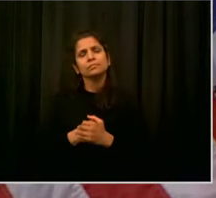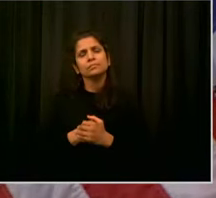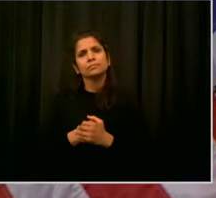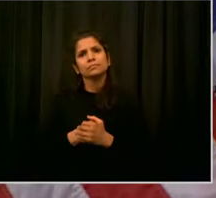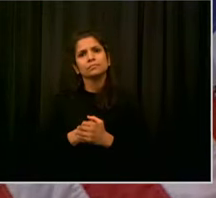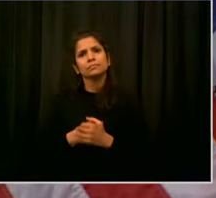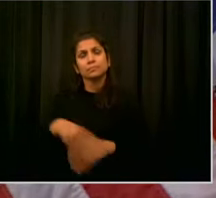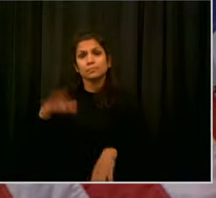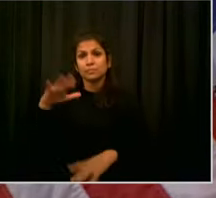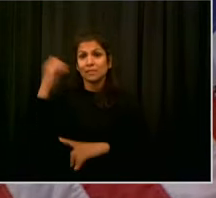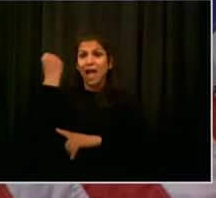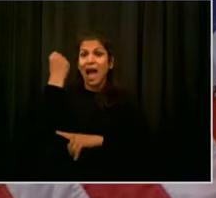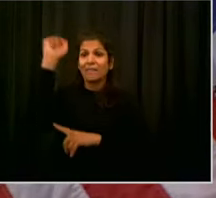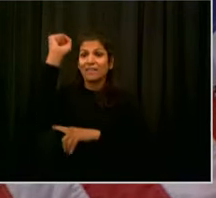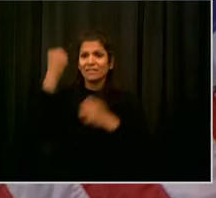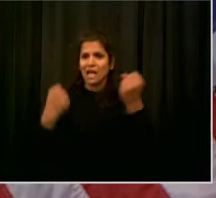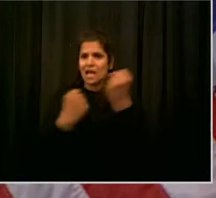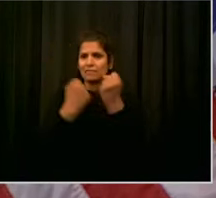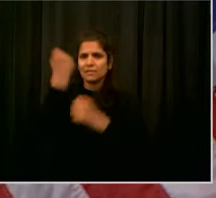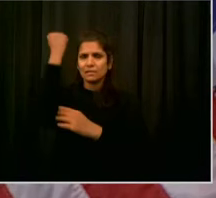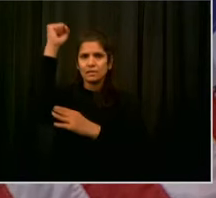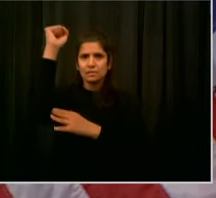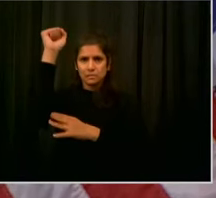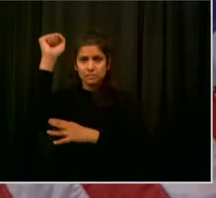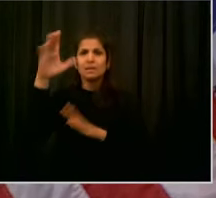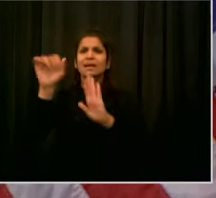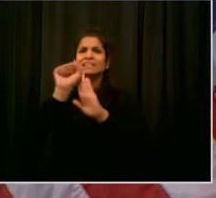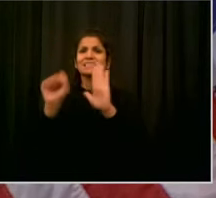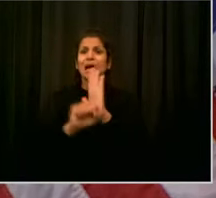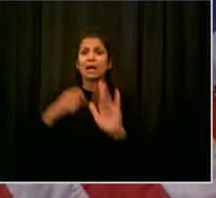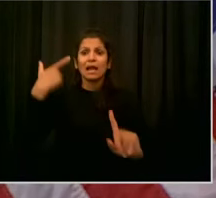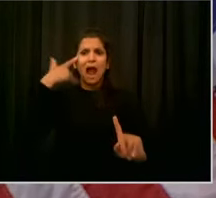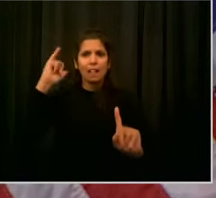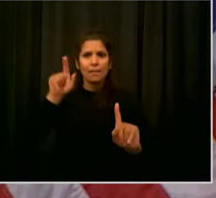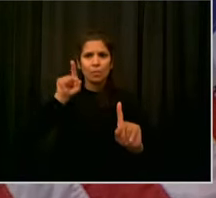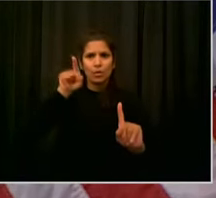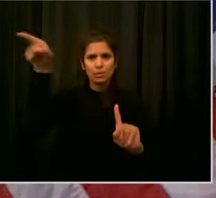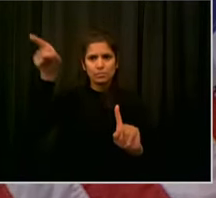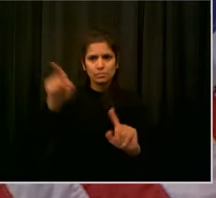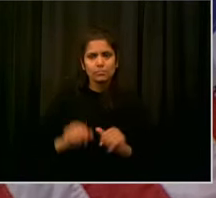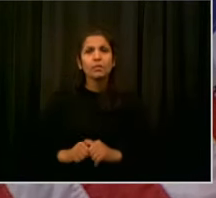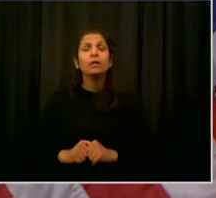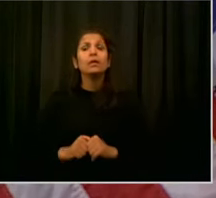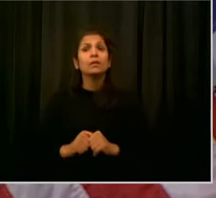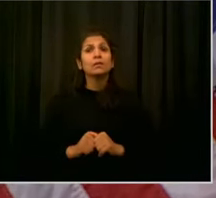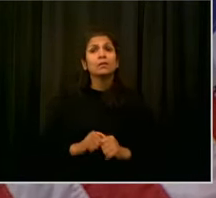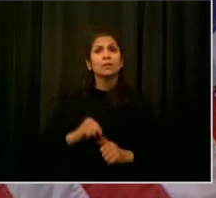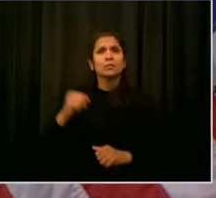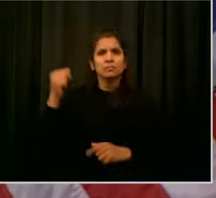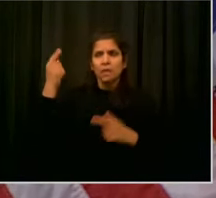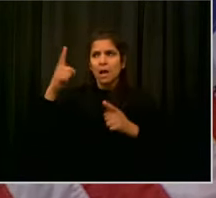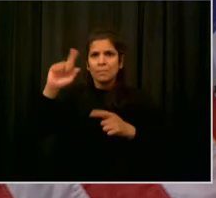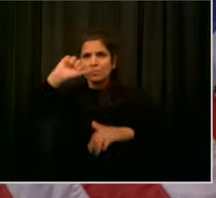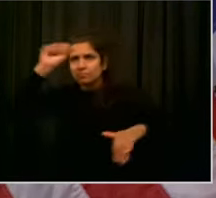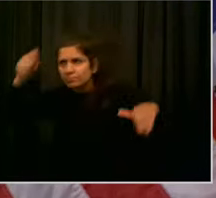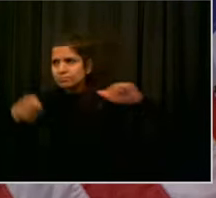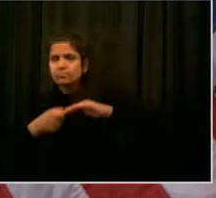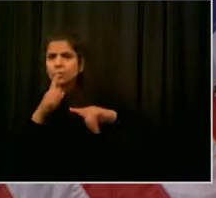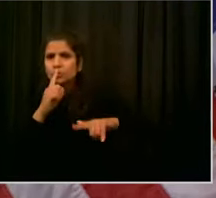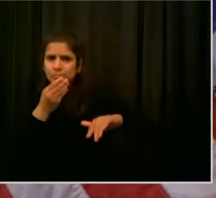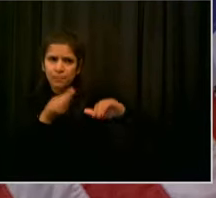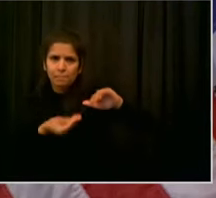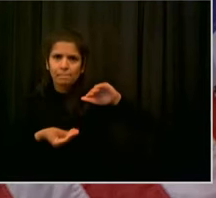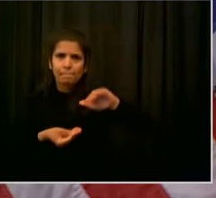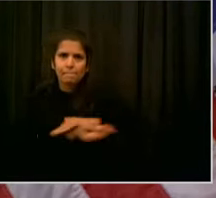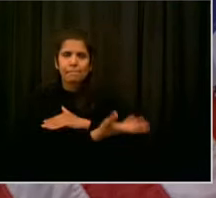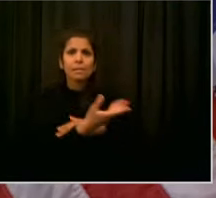this country, are being paid to take this movement, which is a good movement, and turn it into violence. I